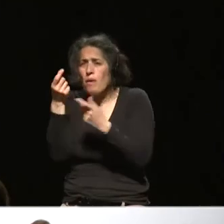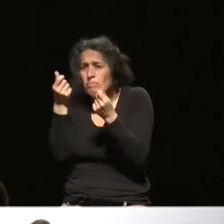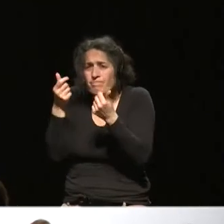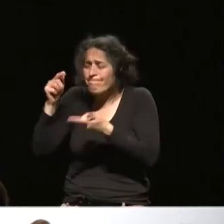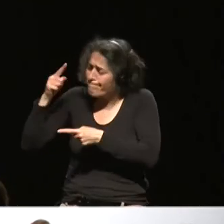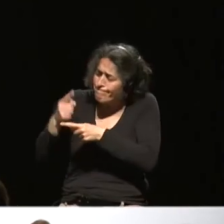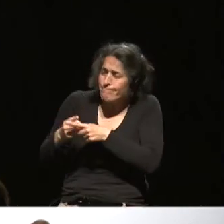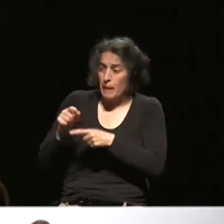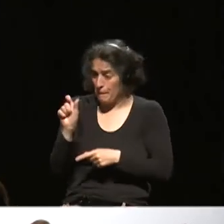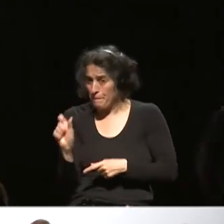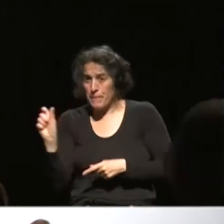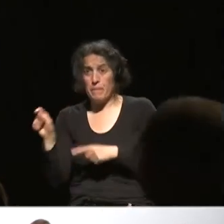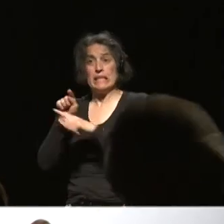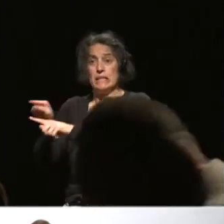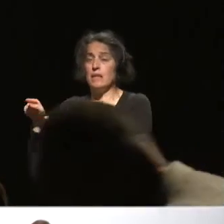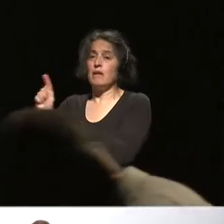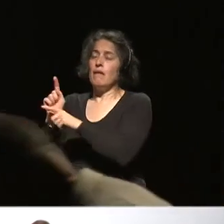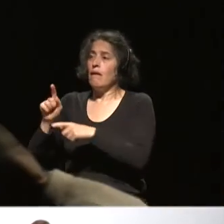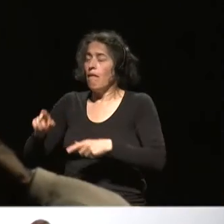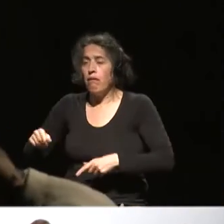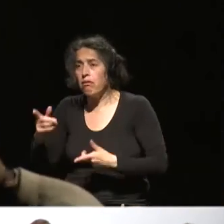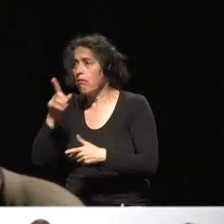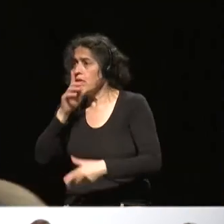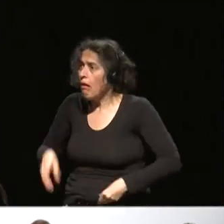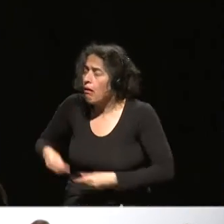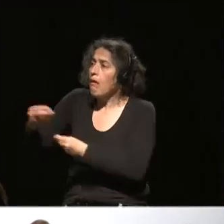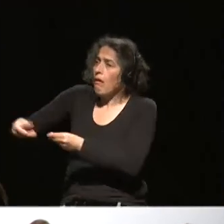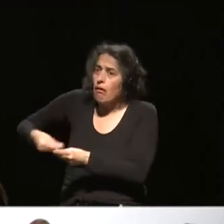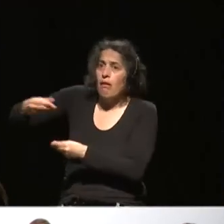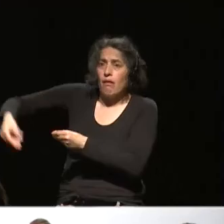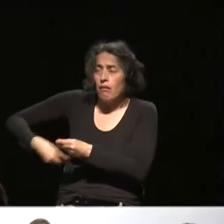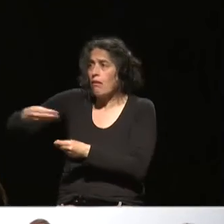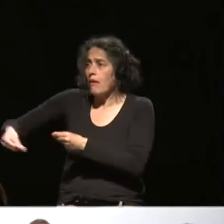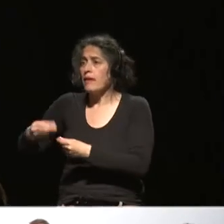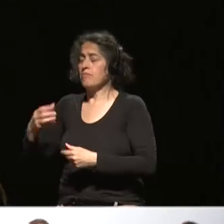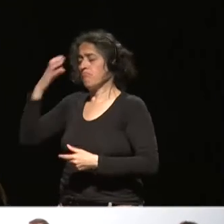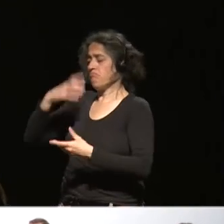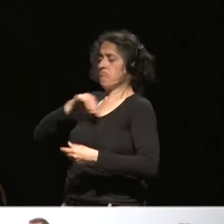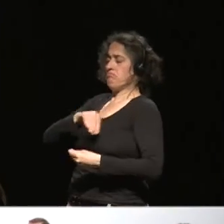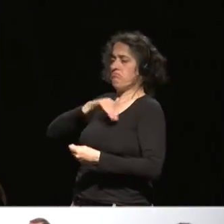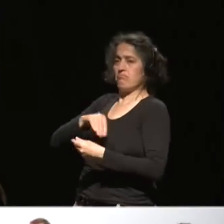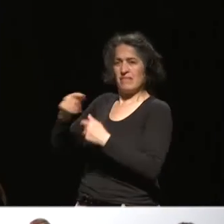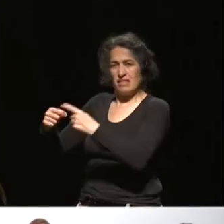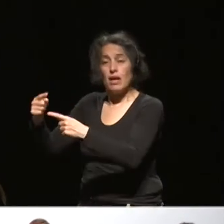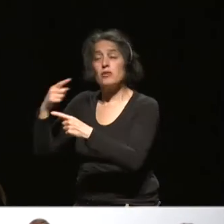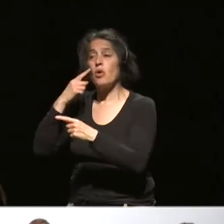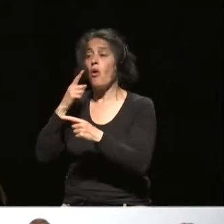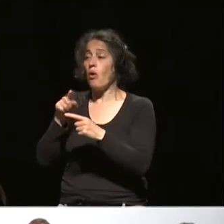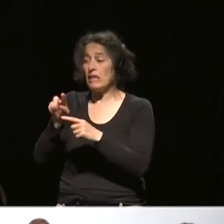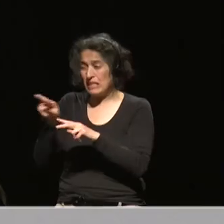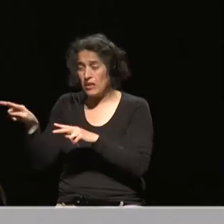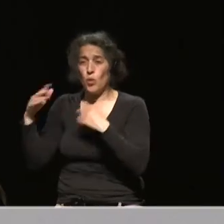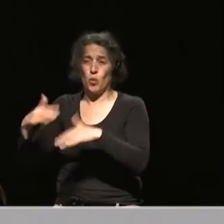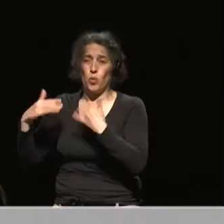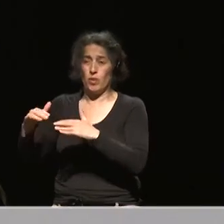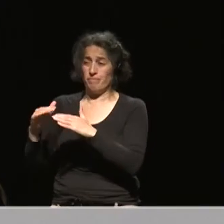and act in a way that we make sure that corruption is not convenient anymore in our society. Because today, we